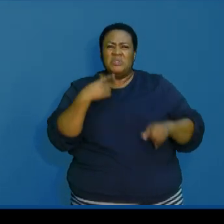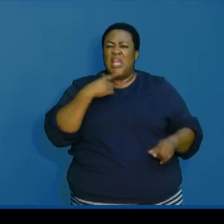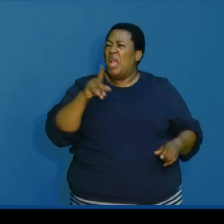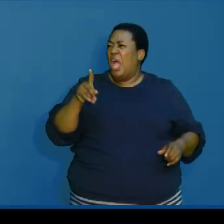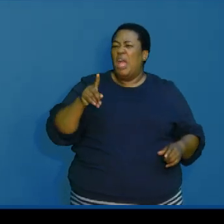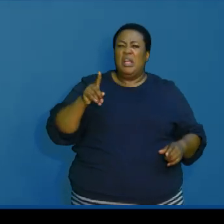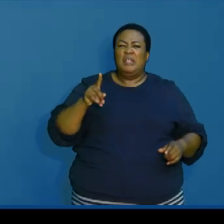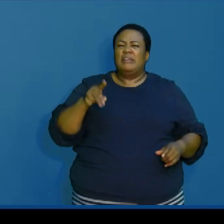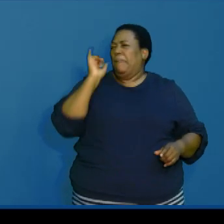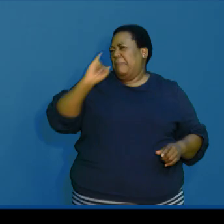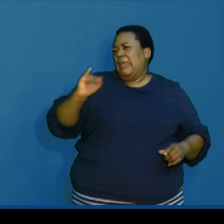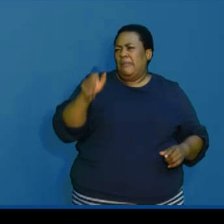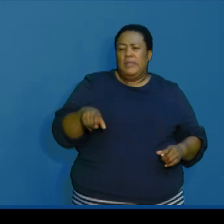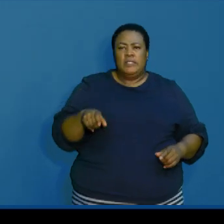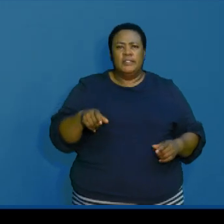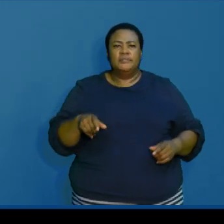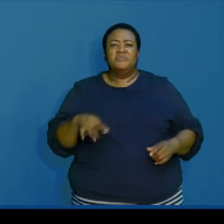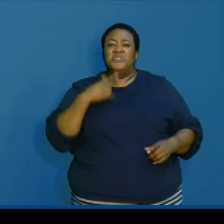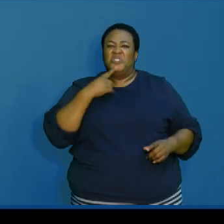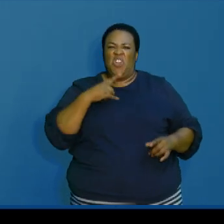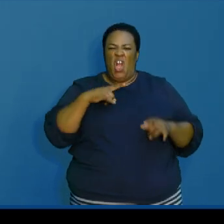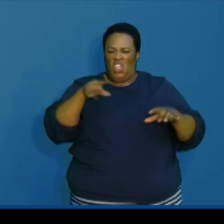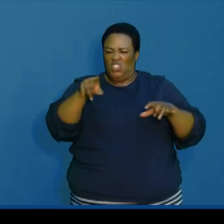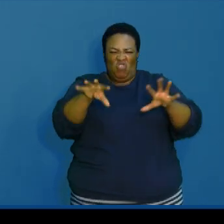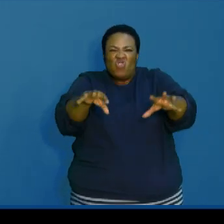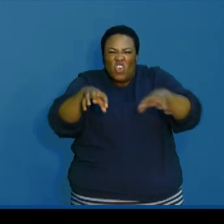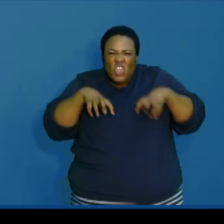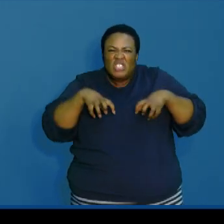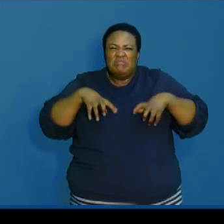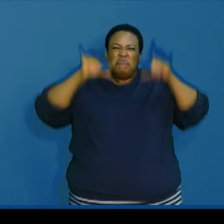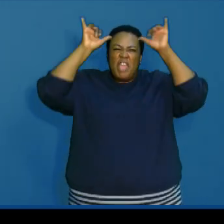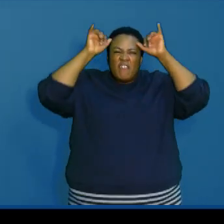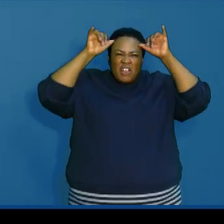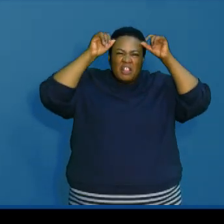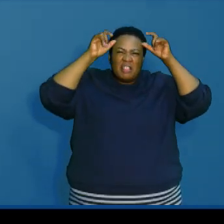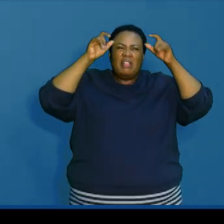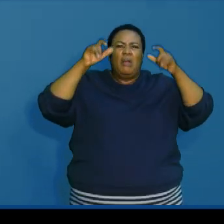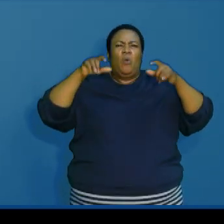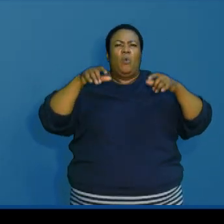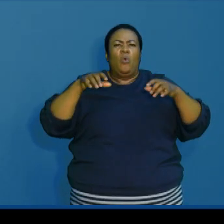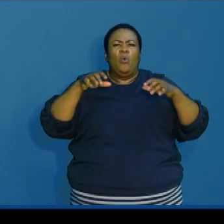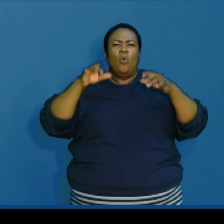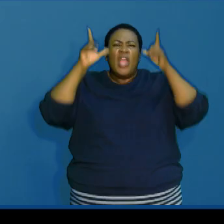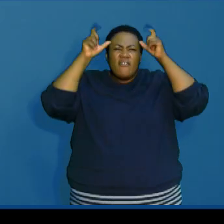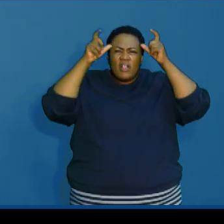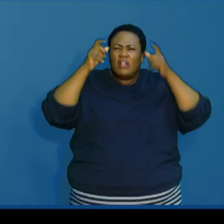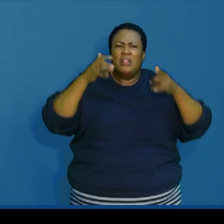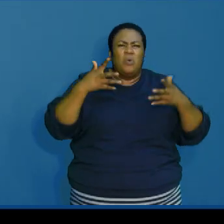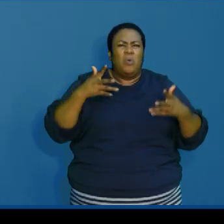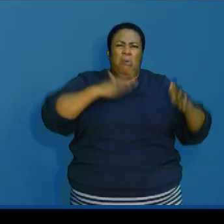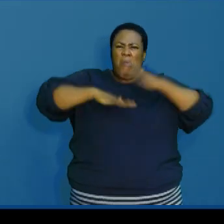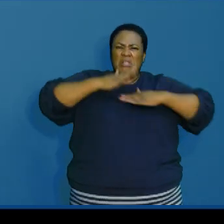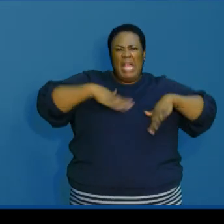person, rather say they are greedy or evil or impatient. Instead of saying